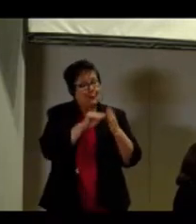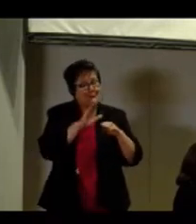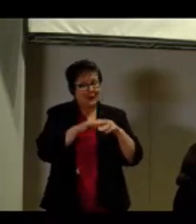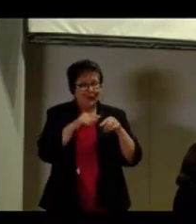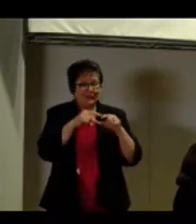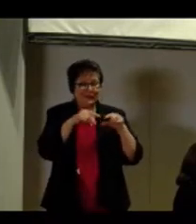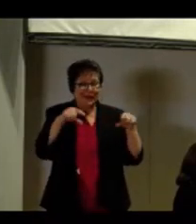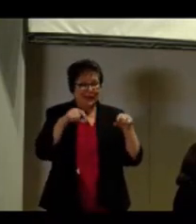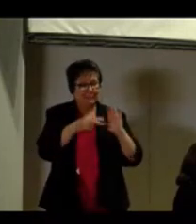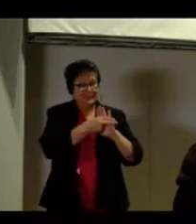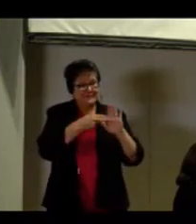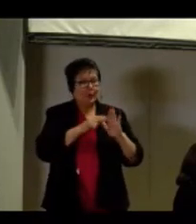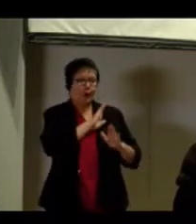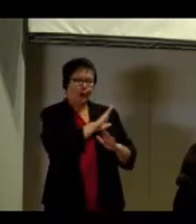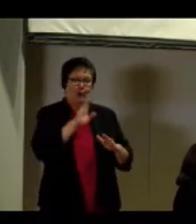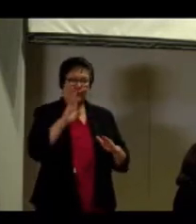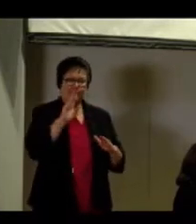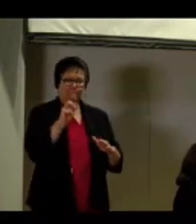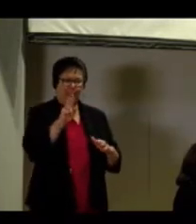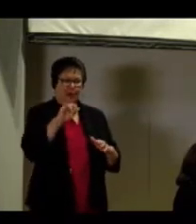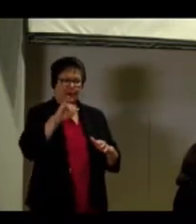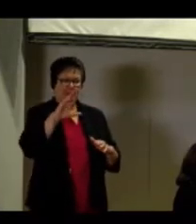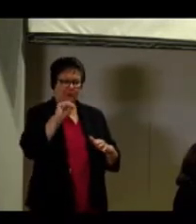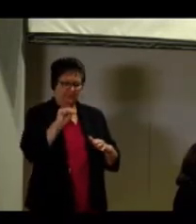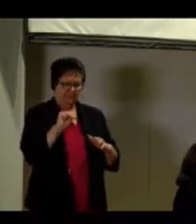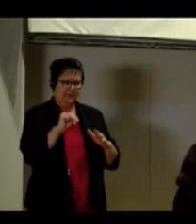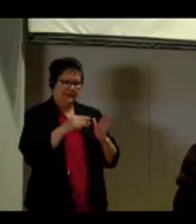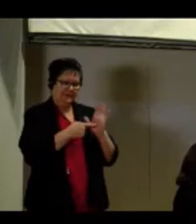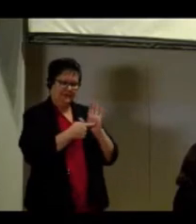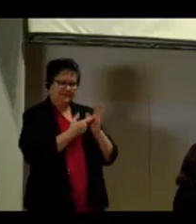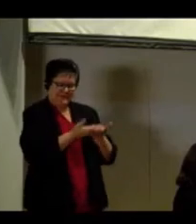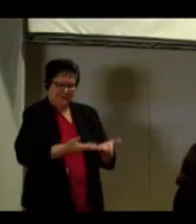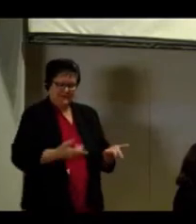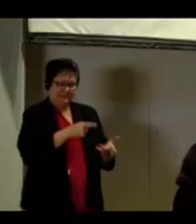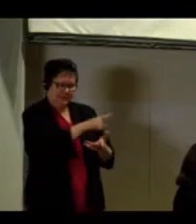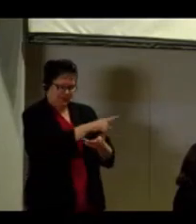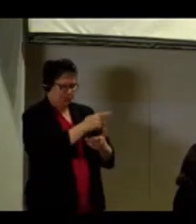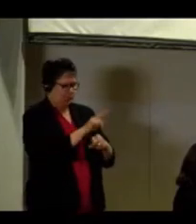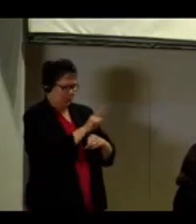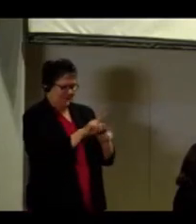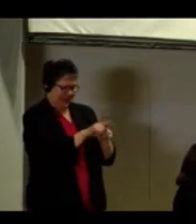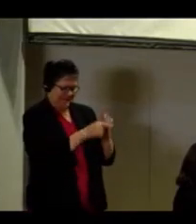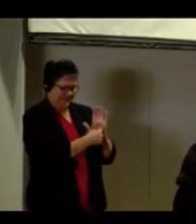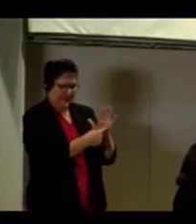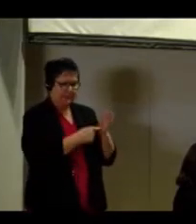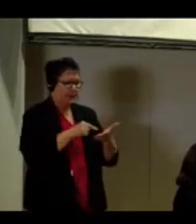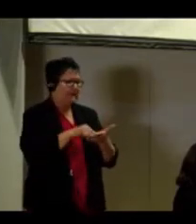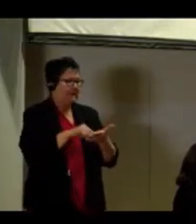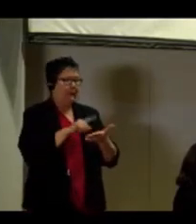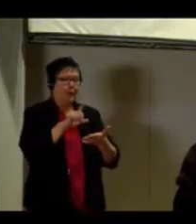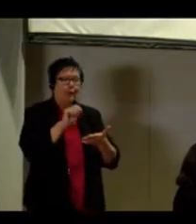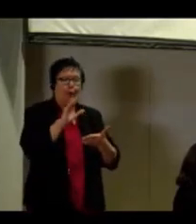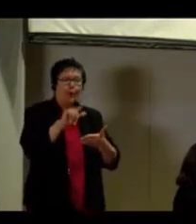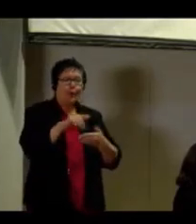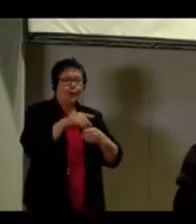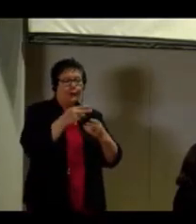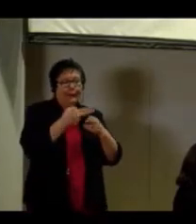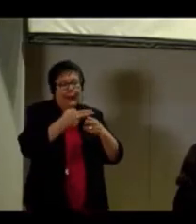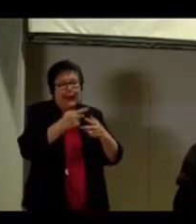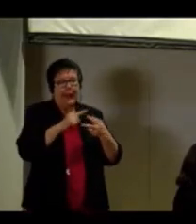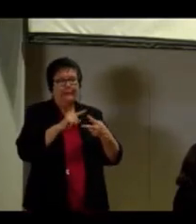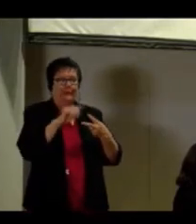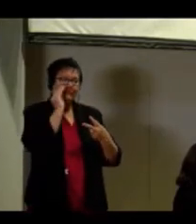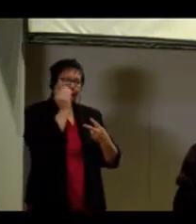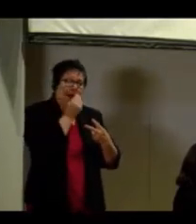particularly on herbarium specimens that you gave the example of. You have, you know, local names, flower color,